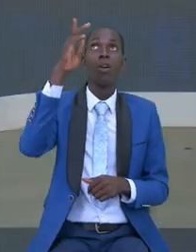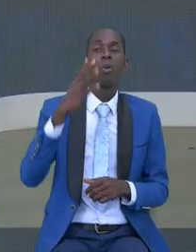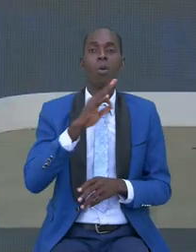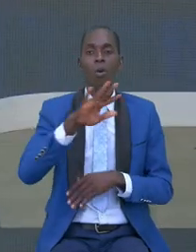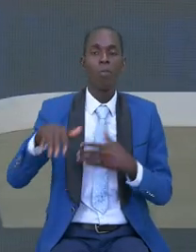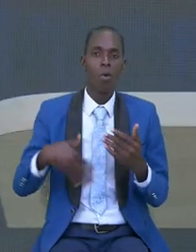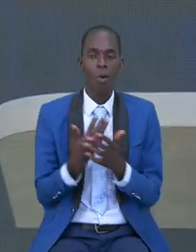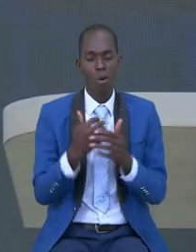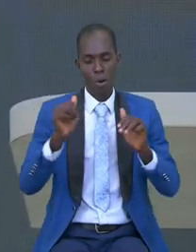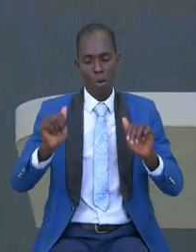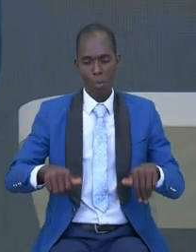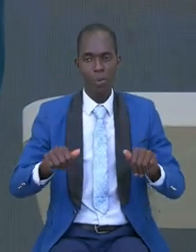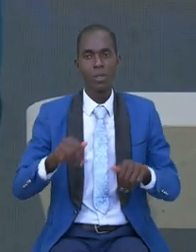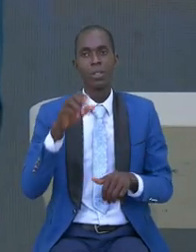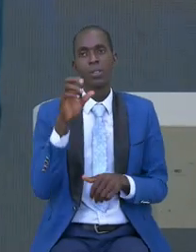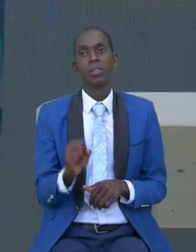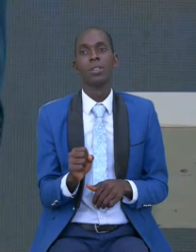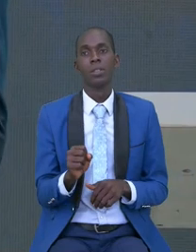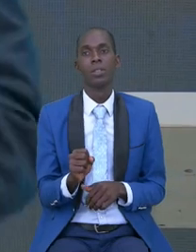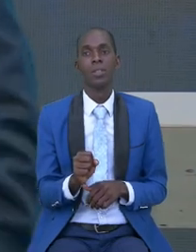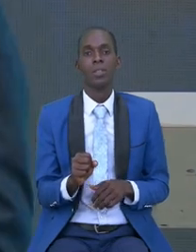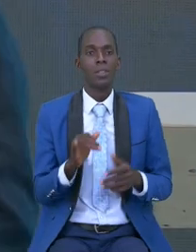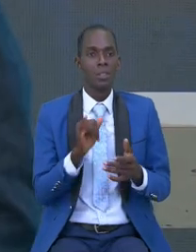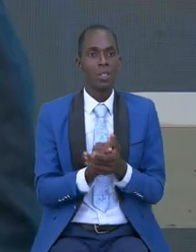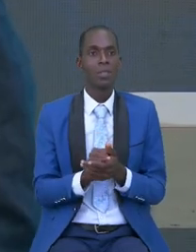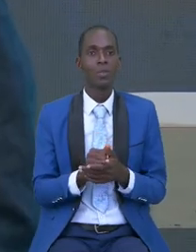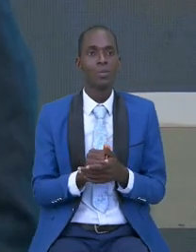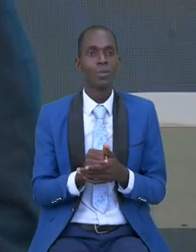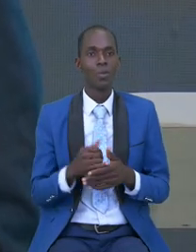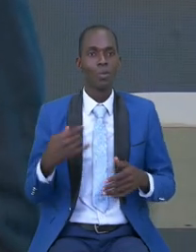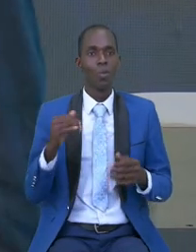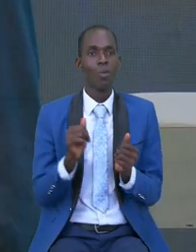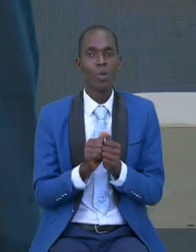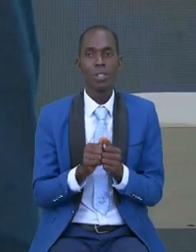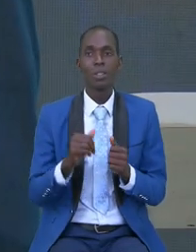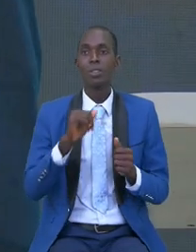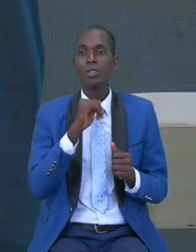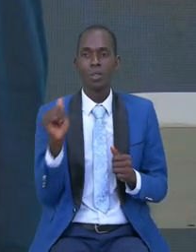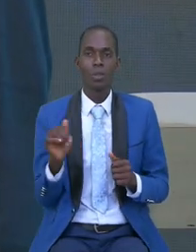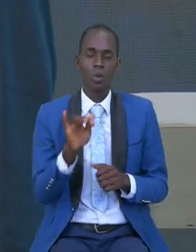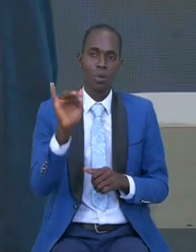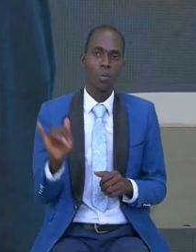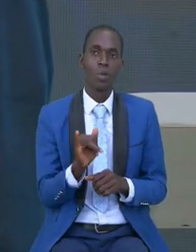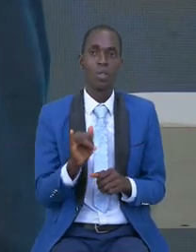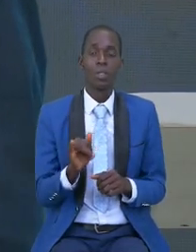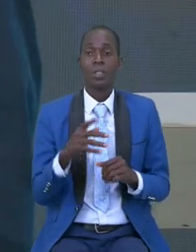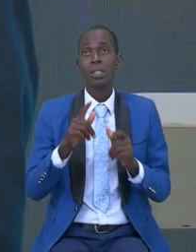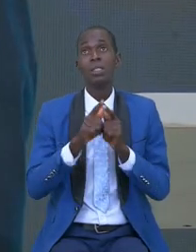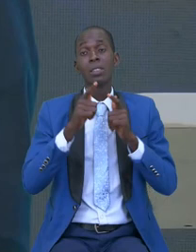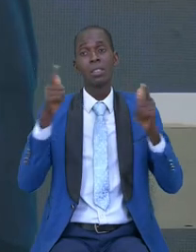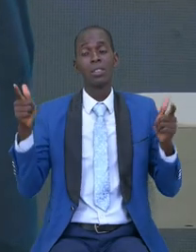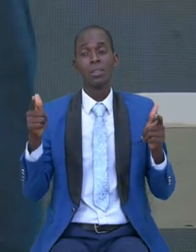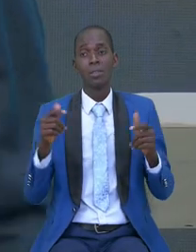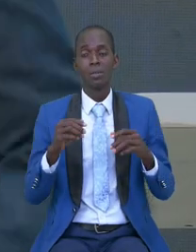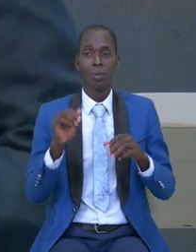all possibilities. And he can do the uncommon with a common person. Extraordinary